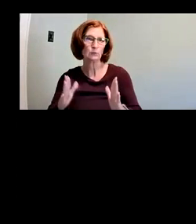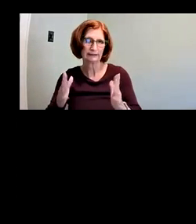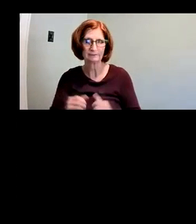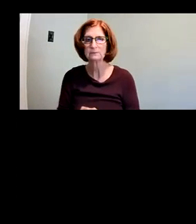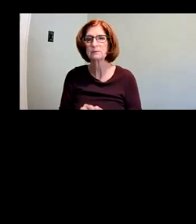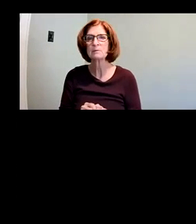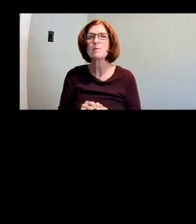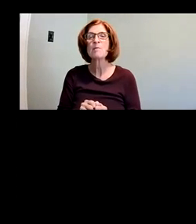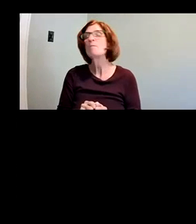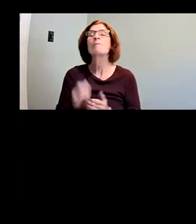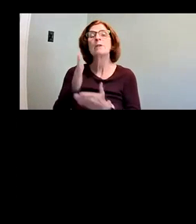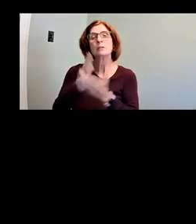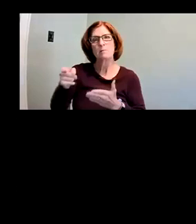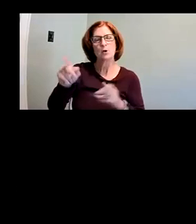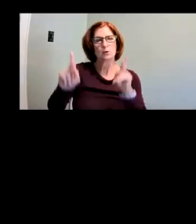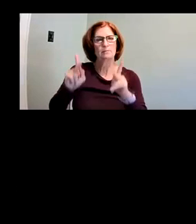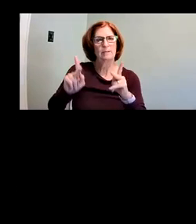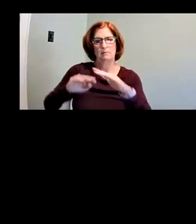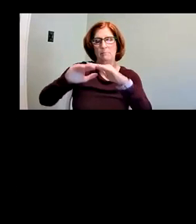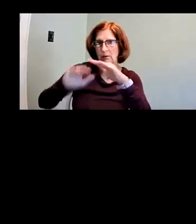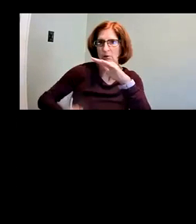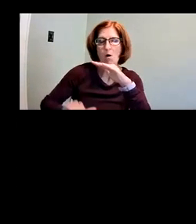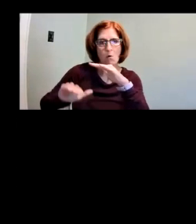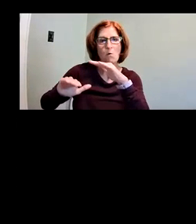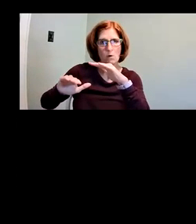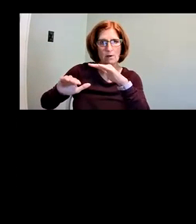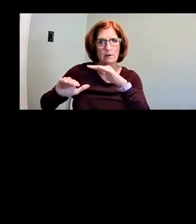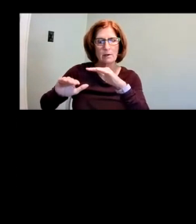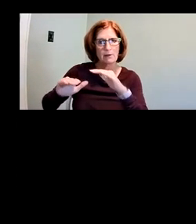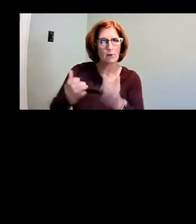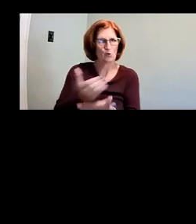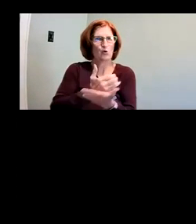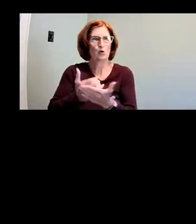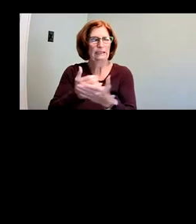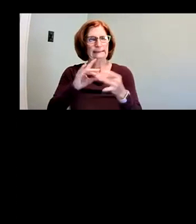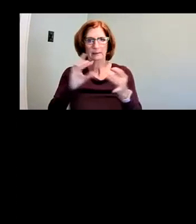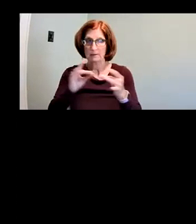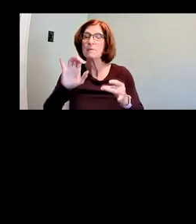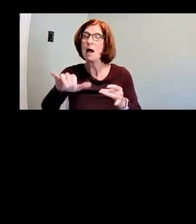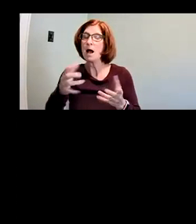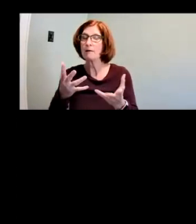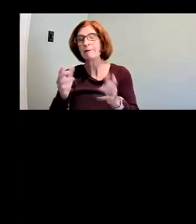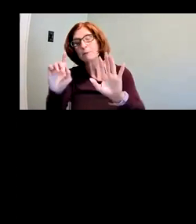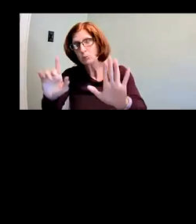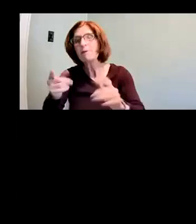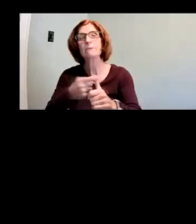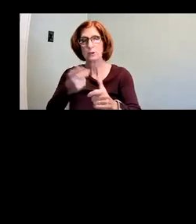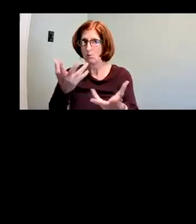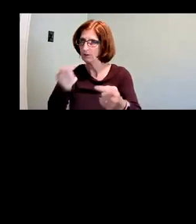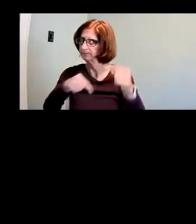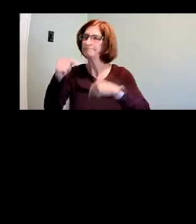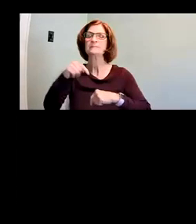And below are some concerns that we continue to hear from our resource navigators. I want to preface this with thanking Jeremy and